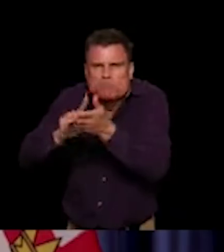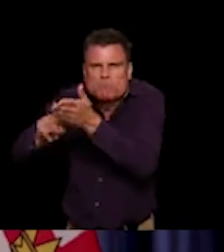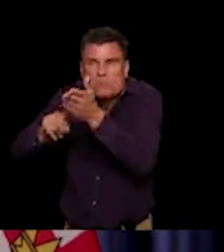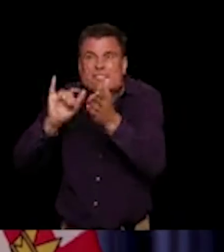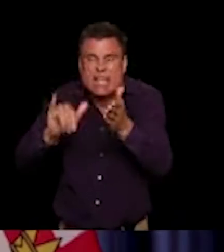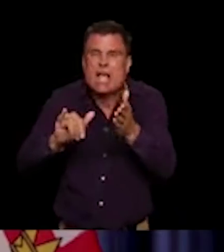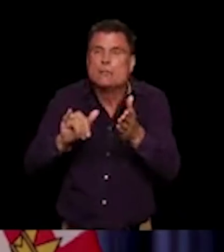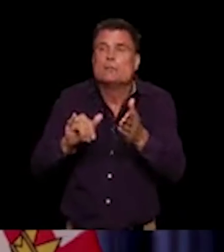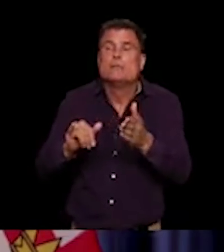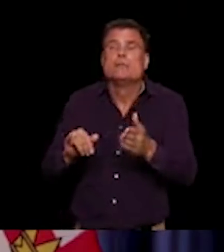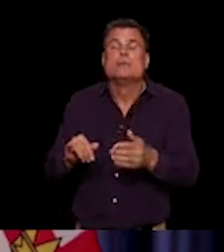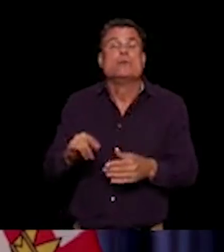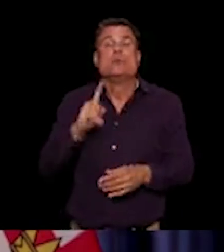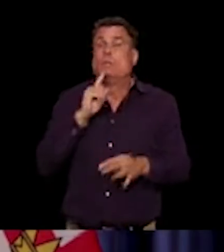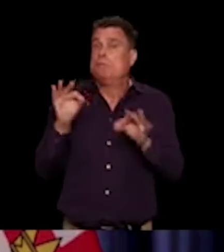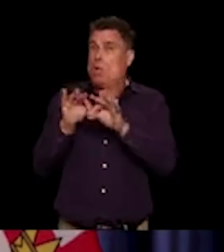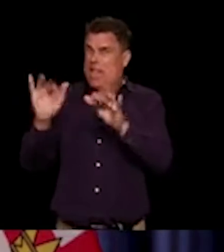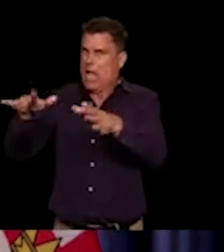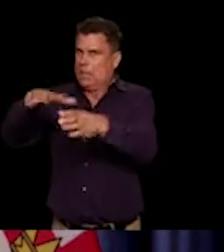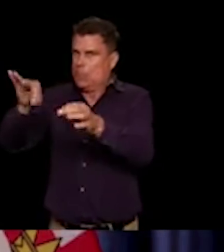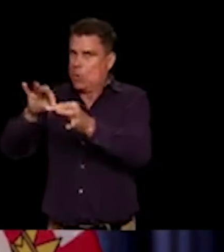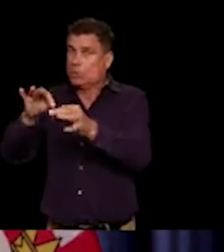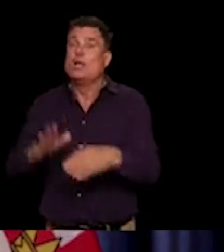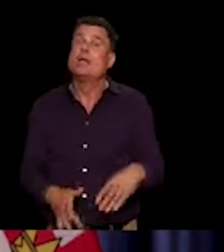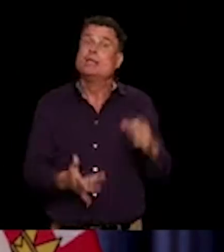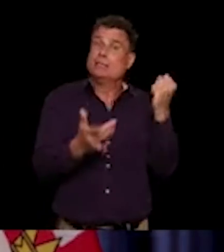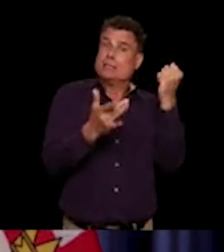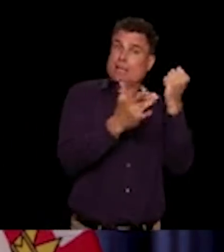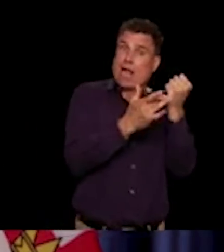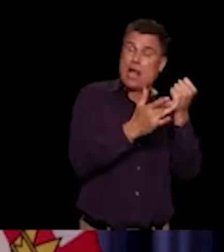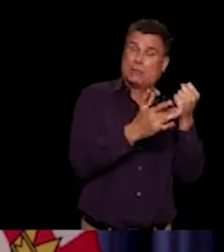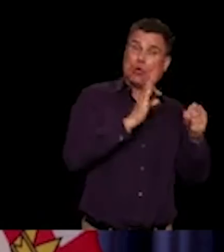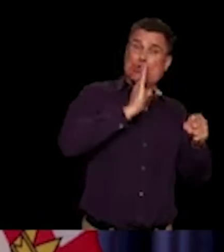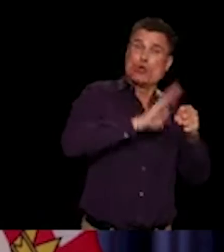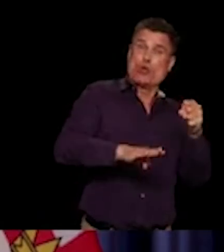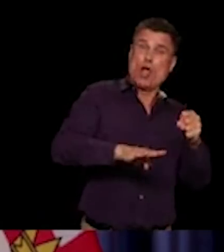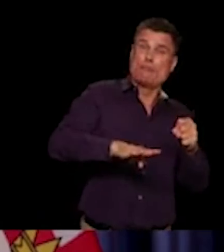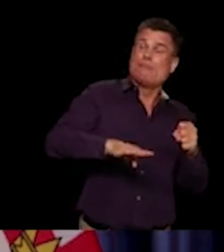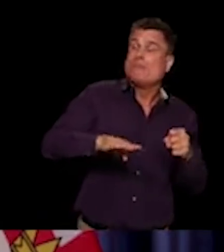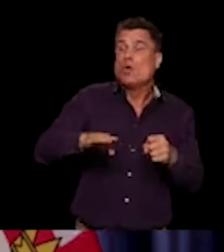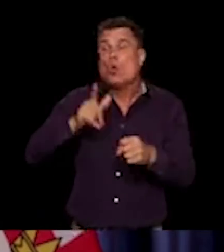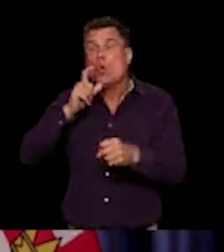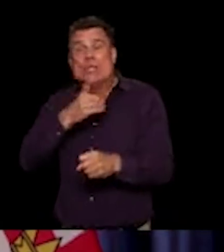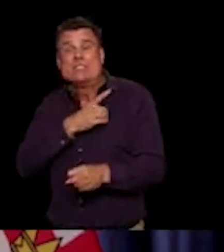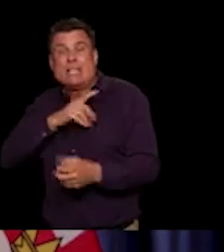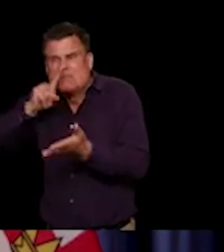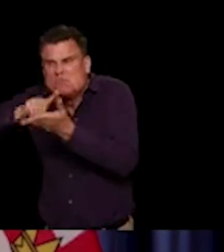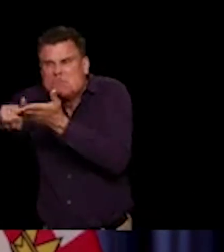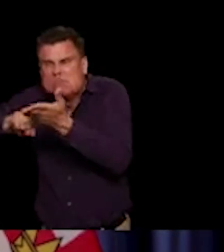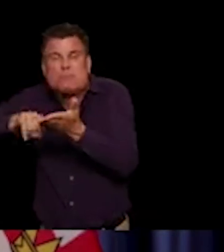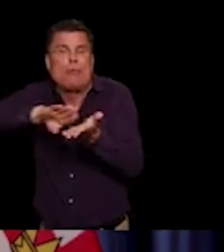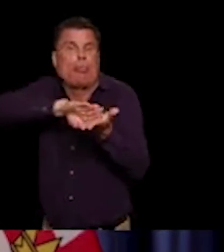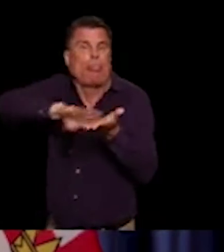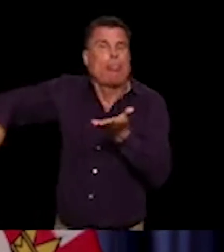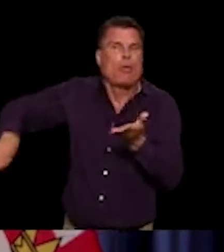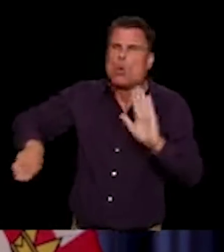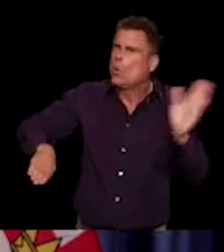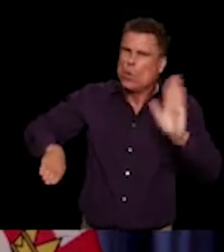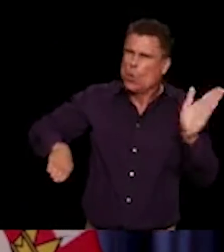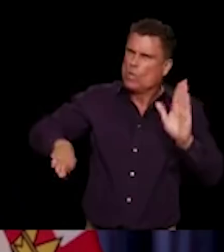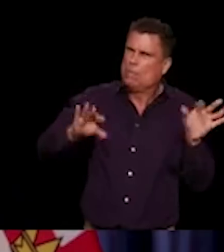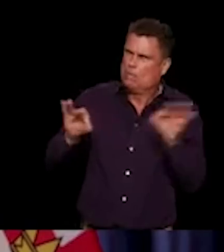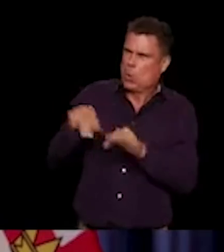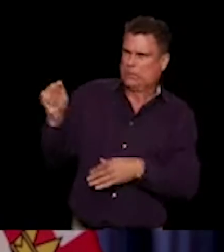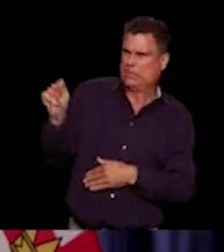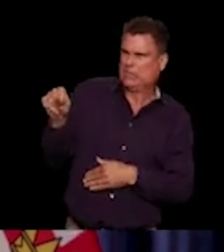people. You can't replace that with technology. The technology is very helpful. We support that. There are some bugs in that tech right now,